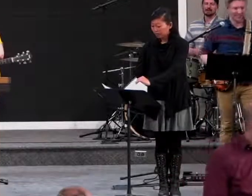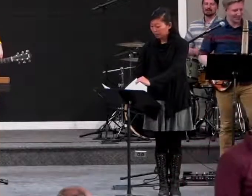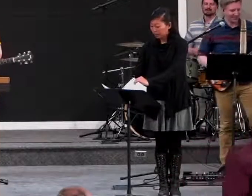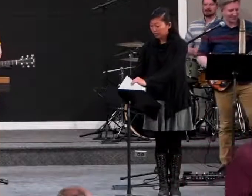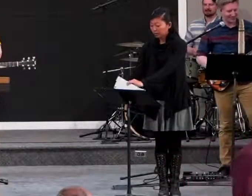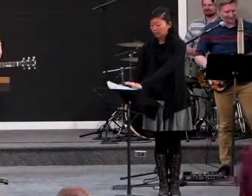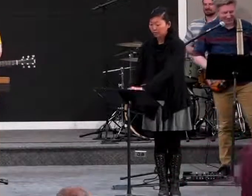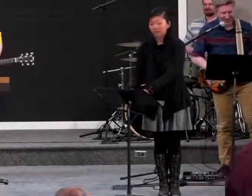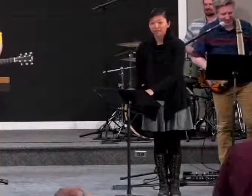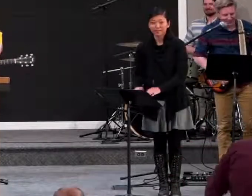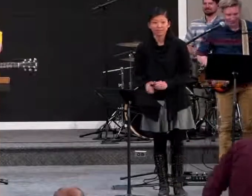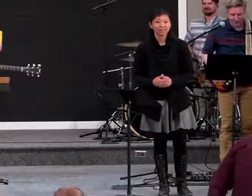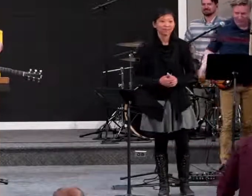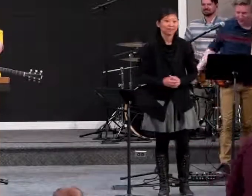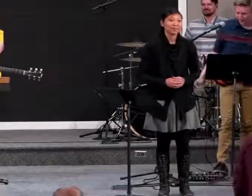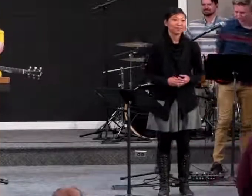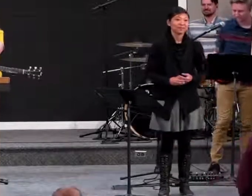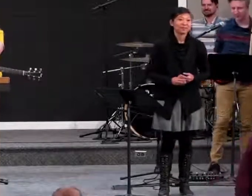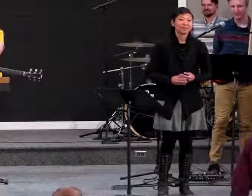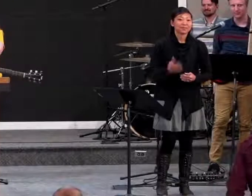Good morning, Rock Hill.